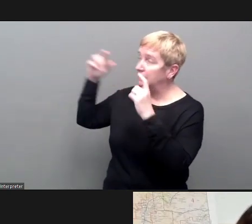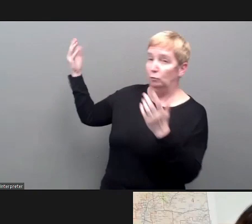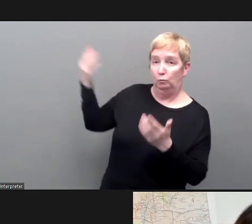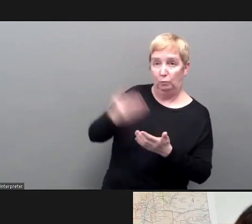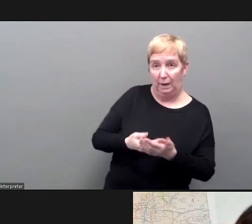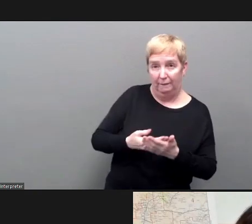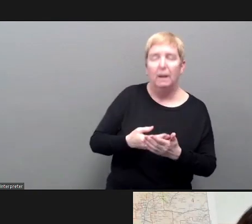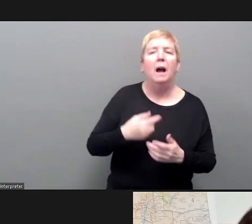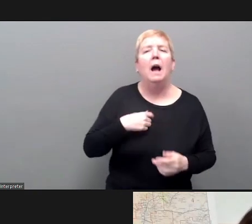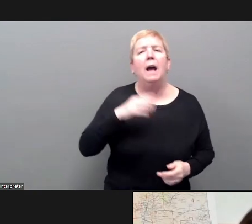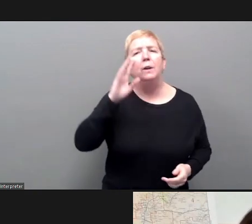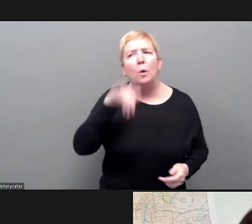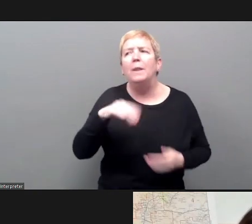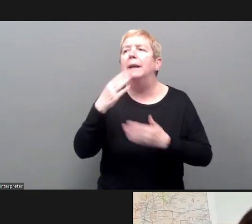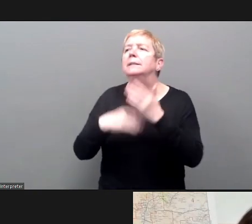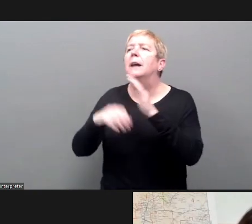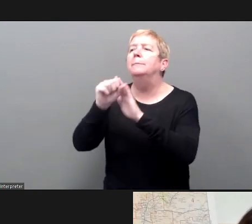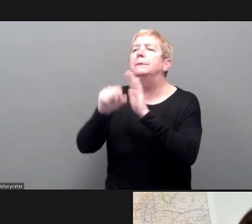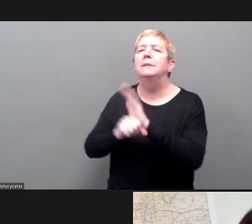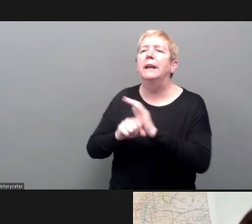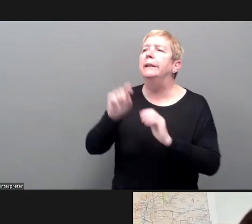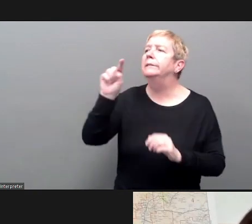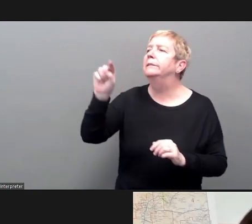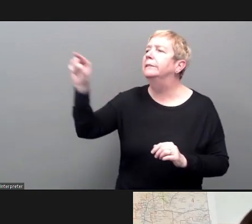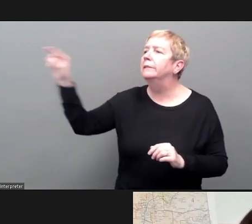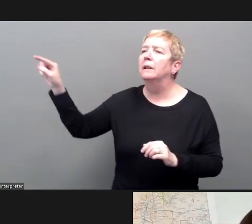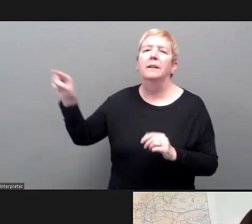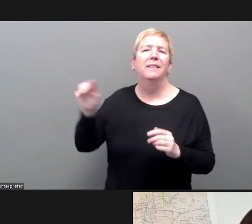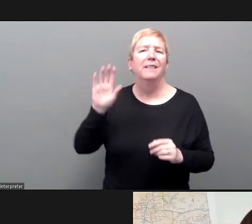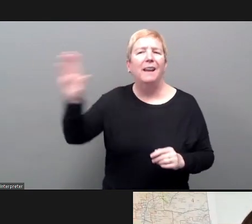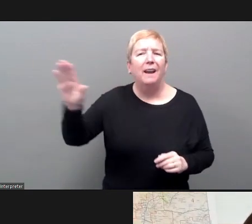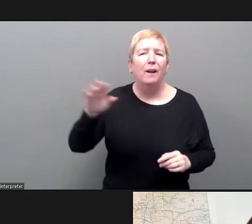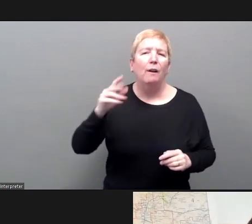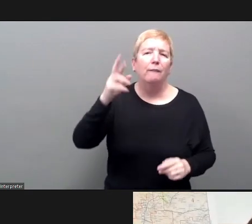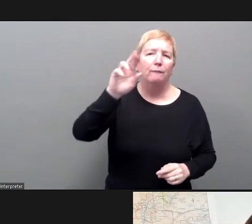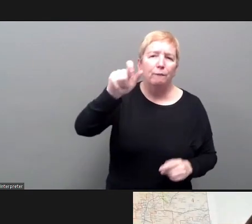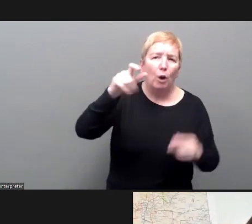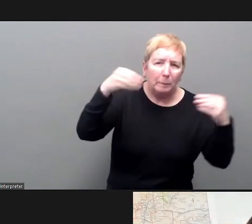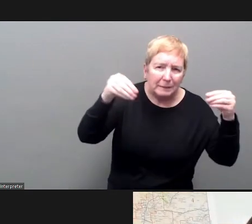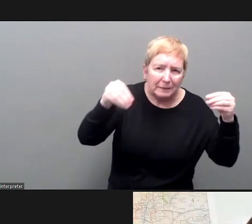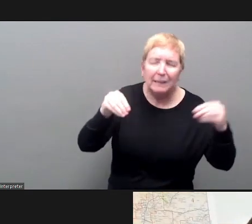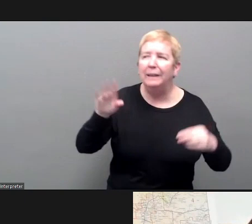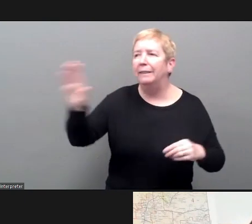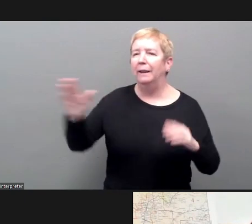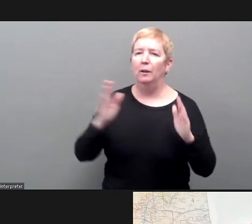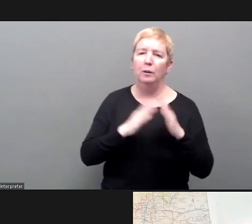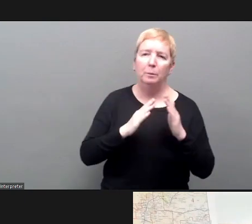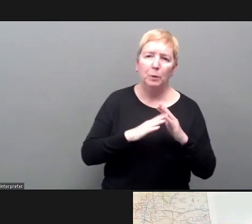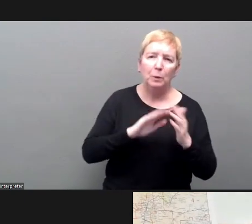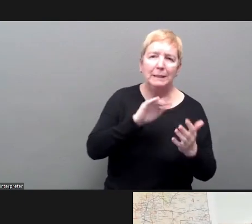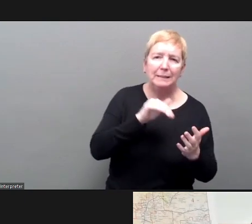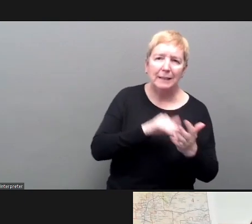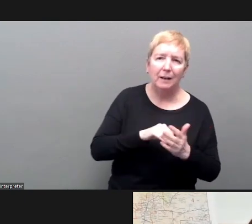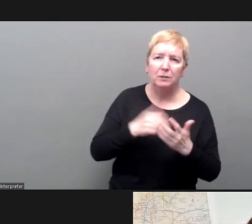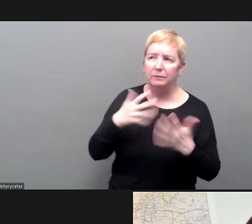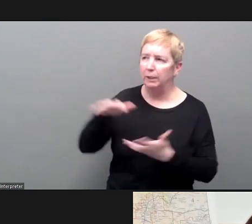have started to get those at local pharmacies, community centers. Do we have any idea when those will reach our